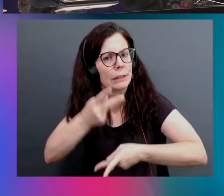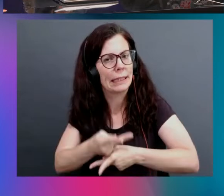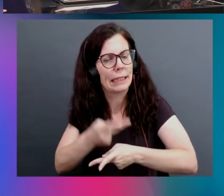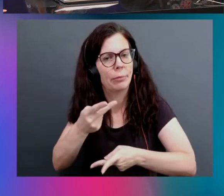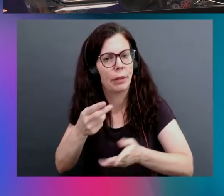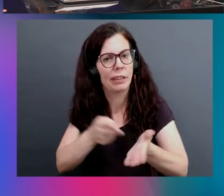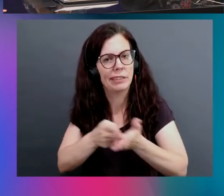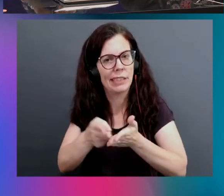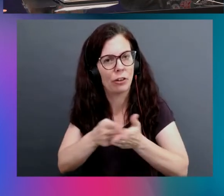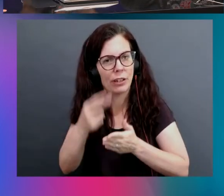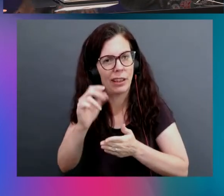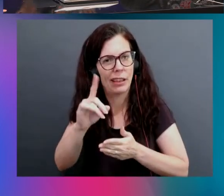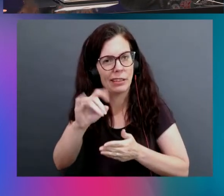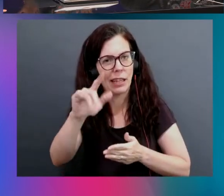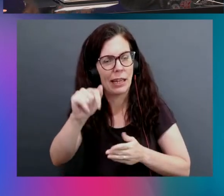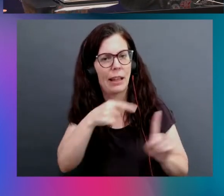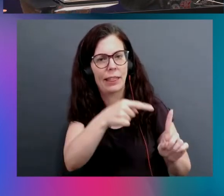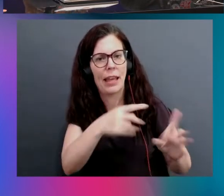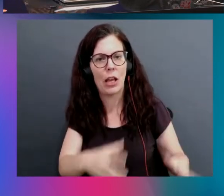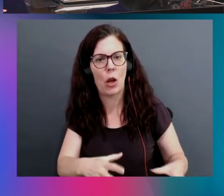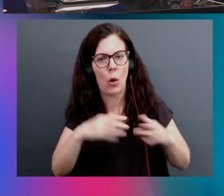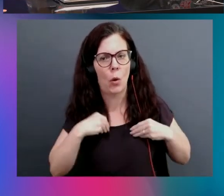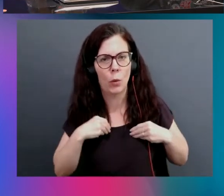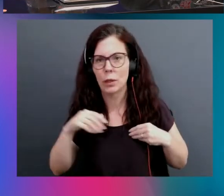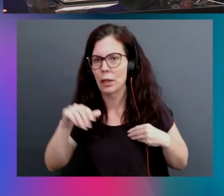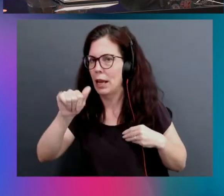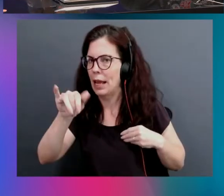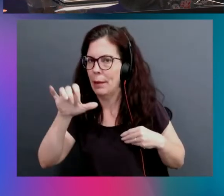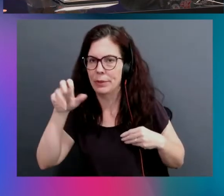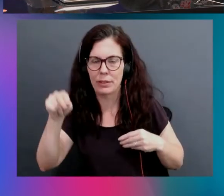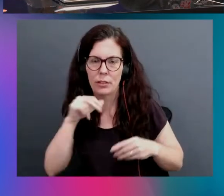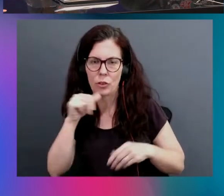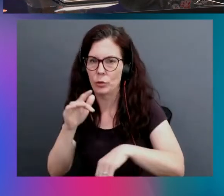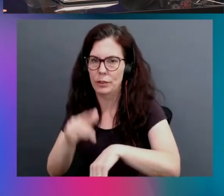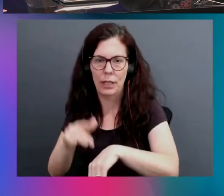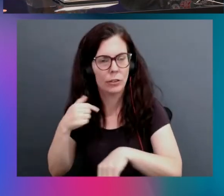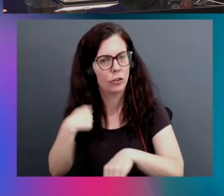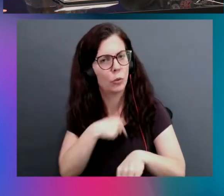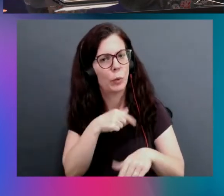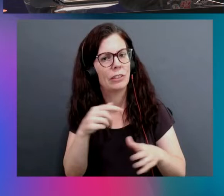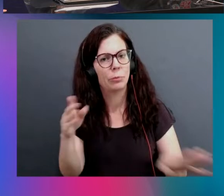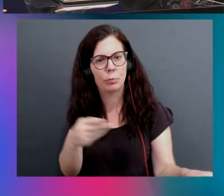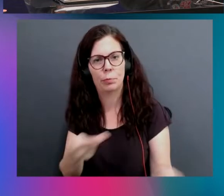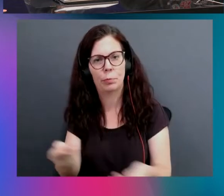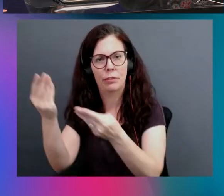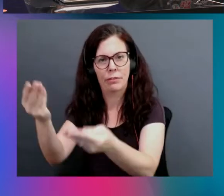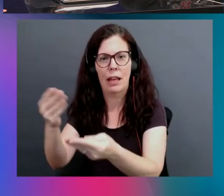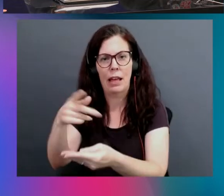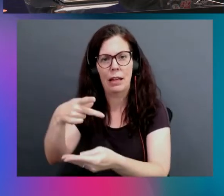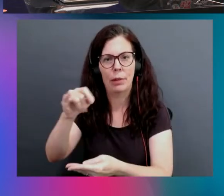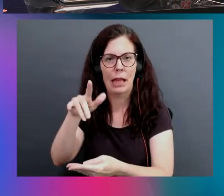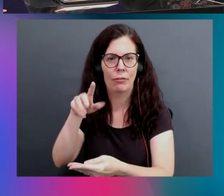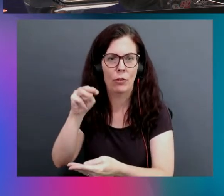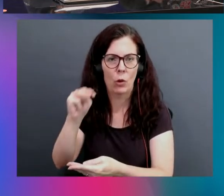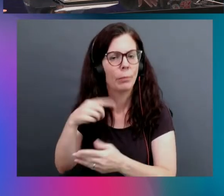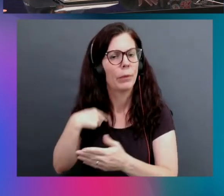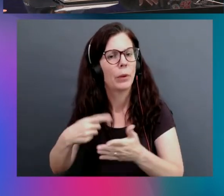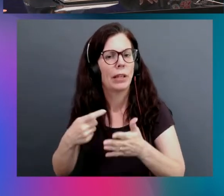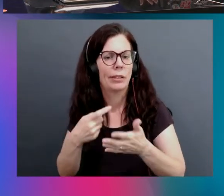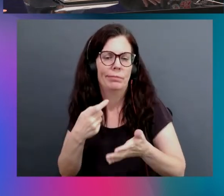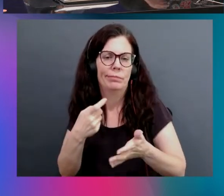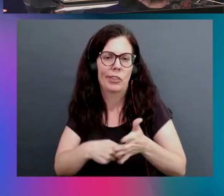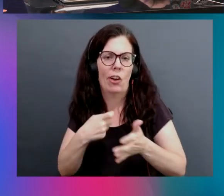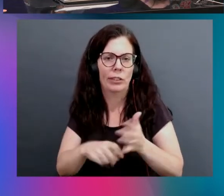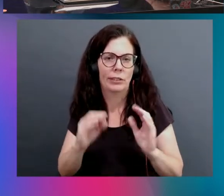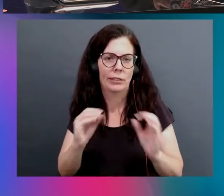data provider owns it and Amazon doesn't touch it. We're just enabling by providing the platform and covering the Right. costs. Got it. That's Every right. day. The account is owned